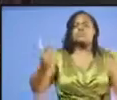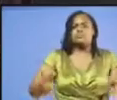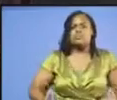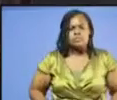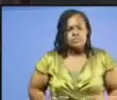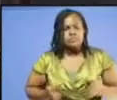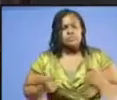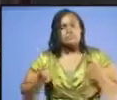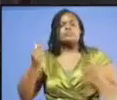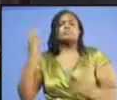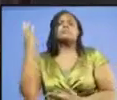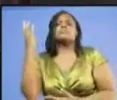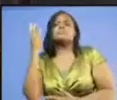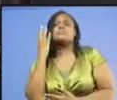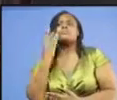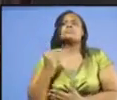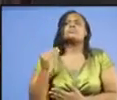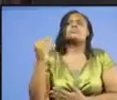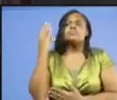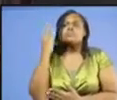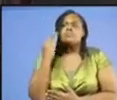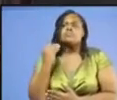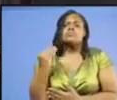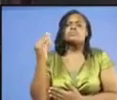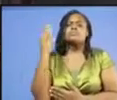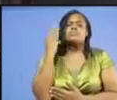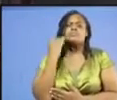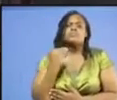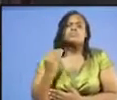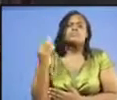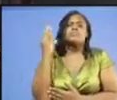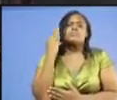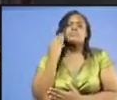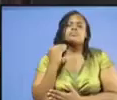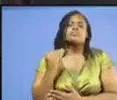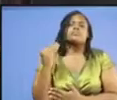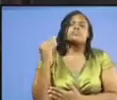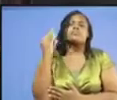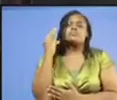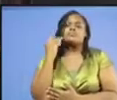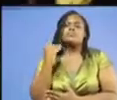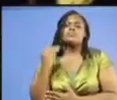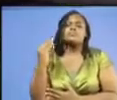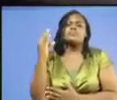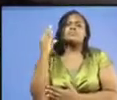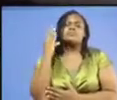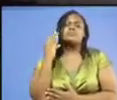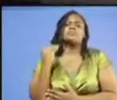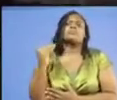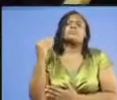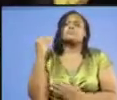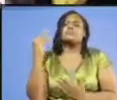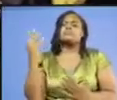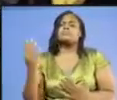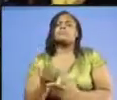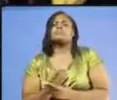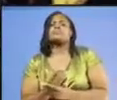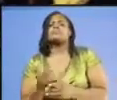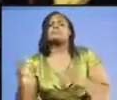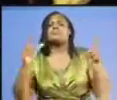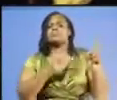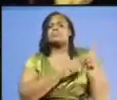over on the challenge that has accompanied you. From last year, you